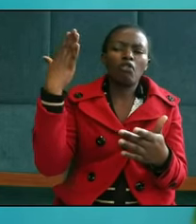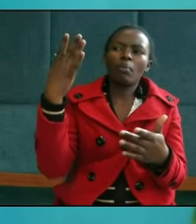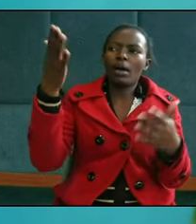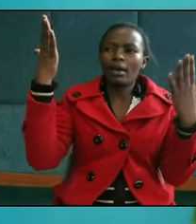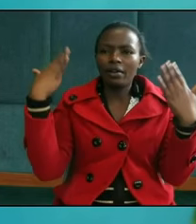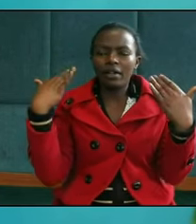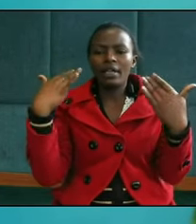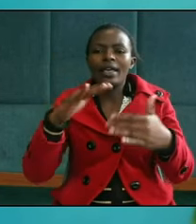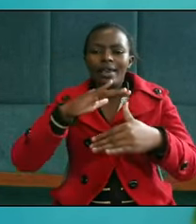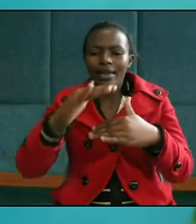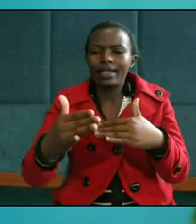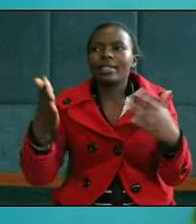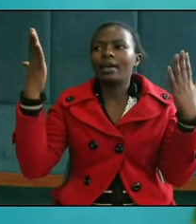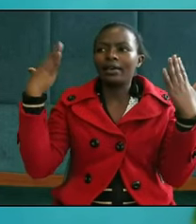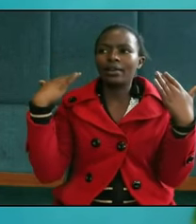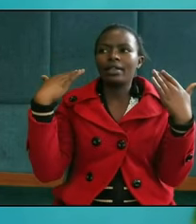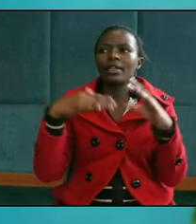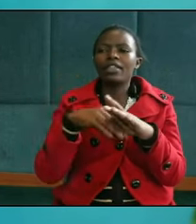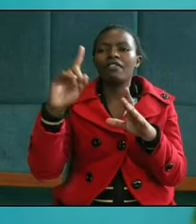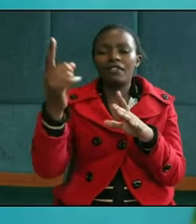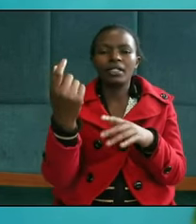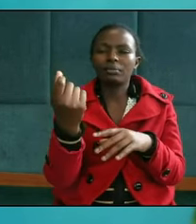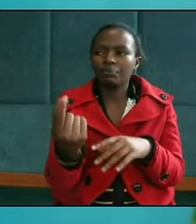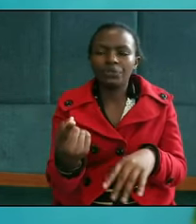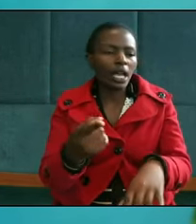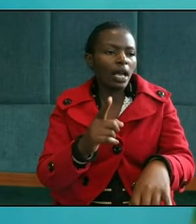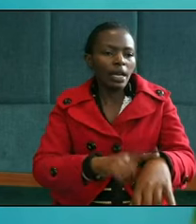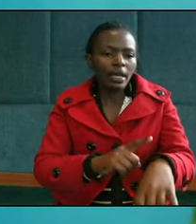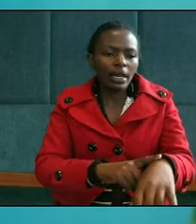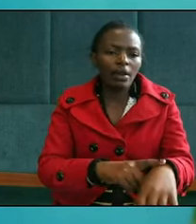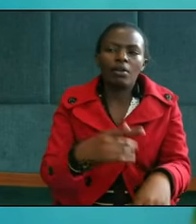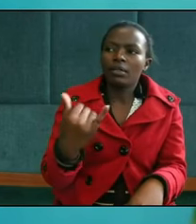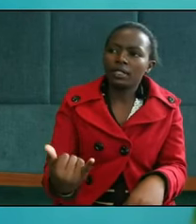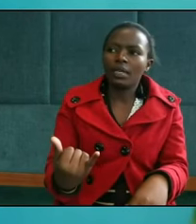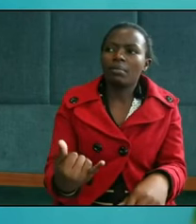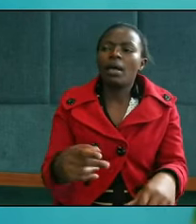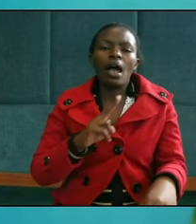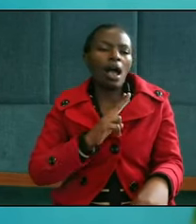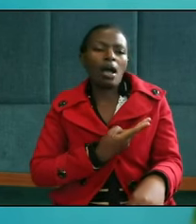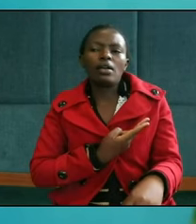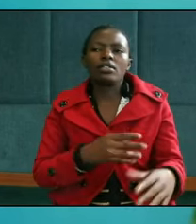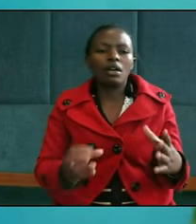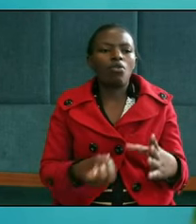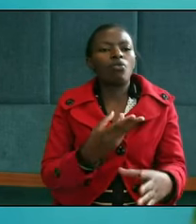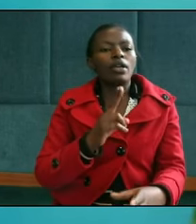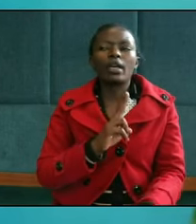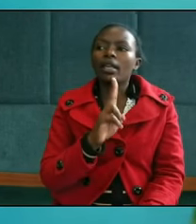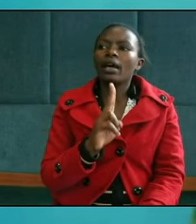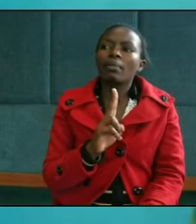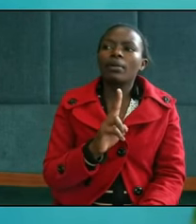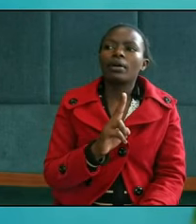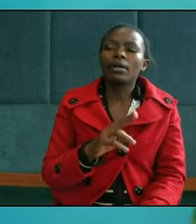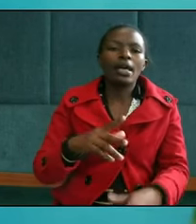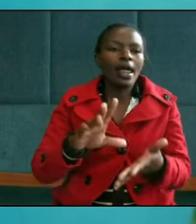first month." It is time that we should awaken everybody to follow on to know the Lord. The